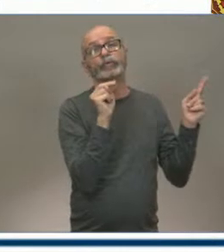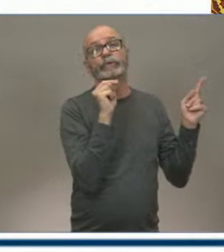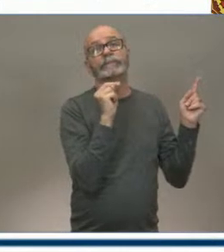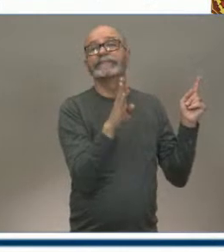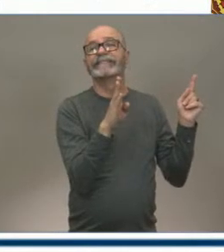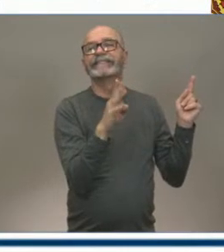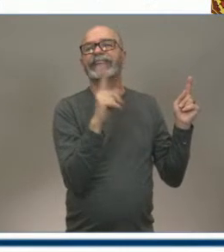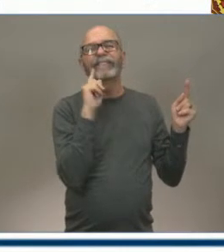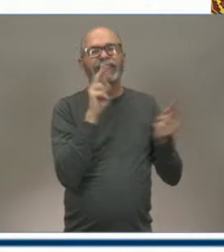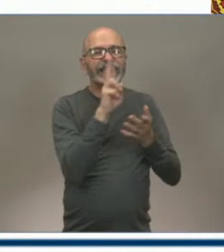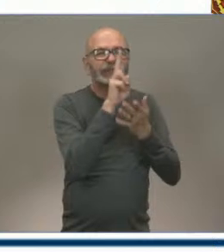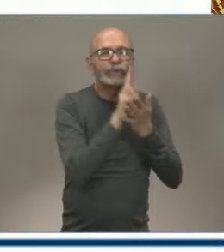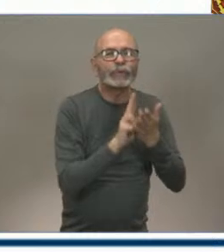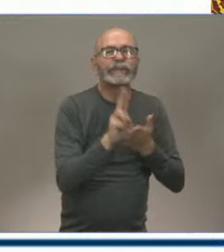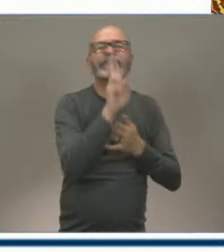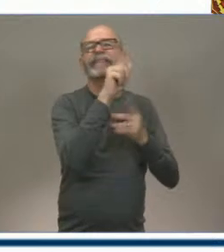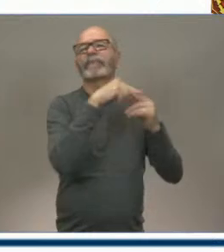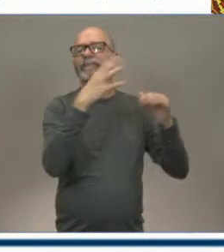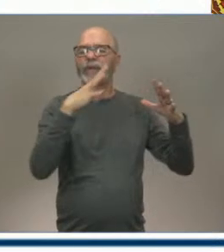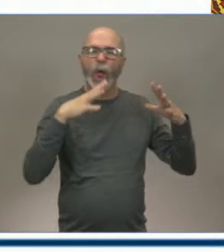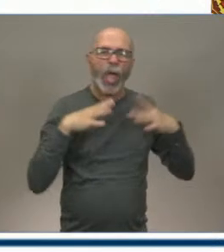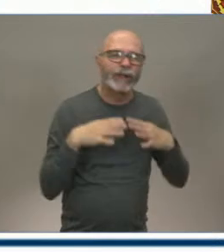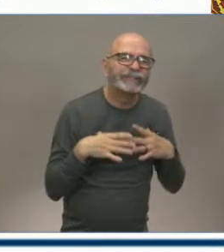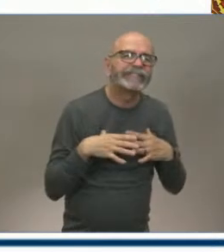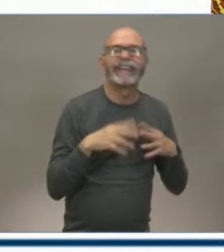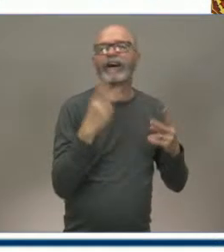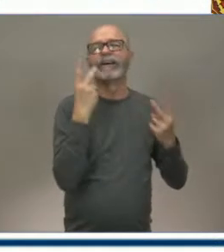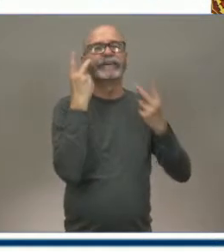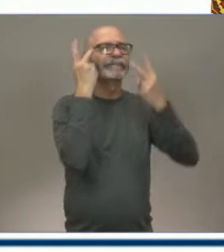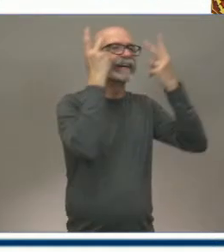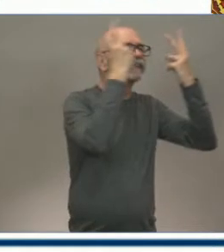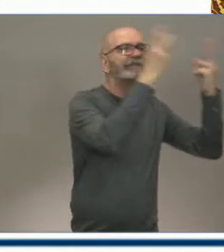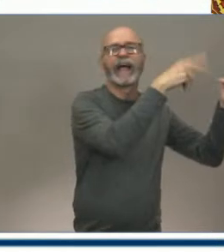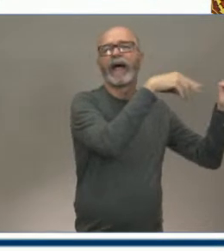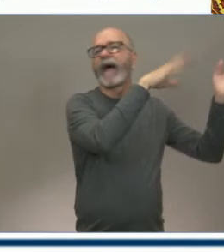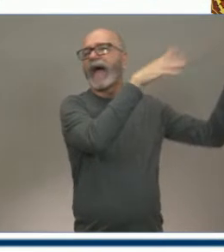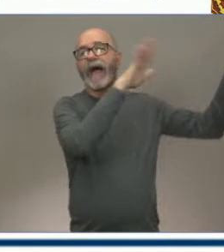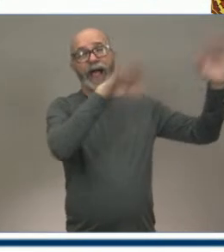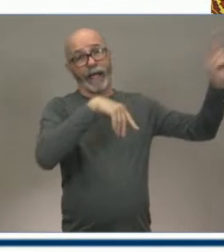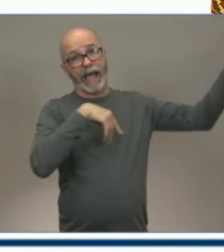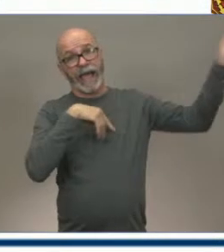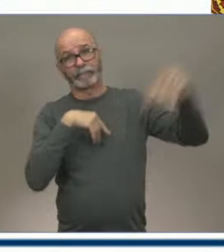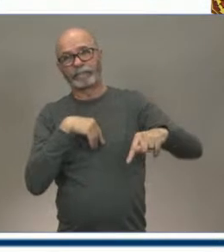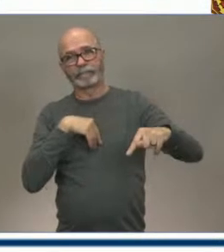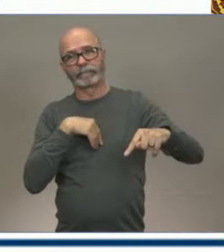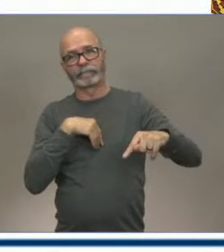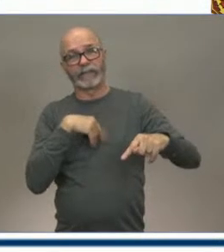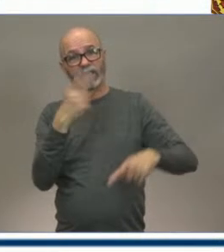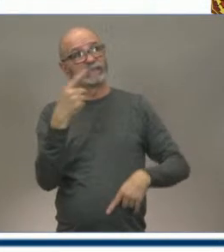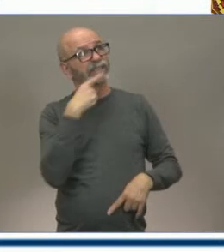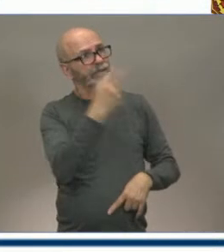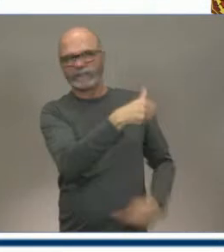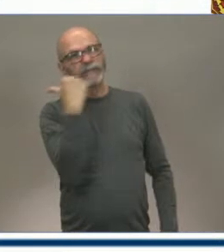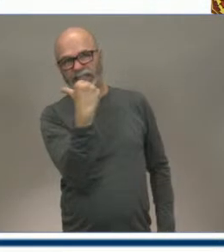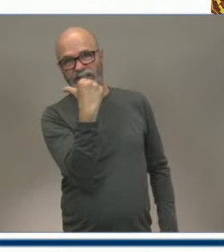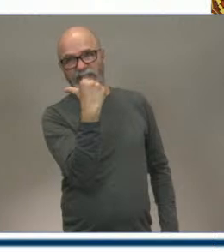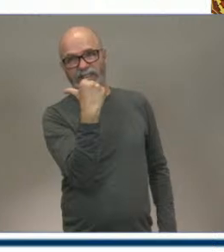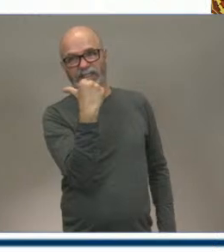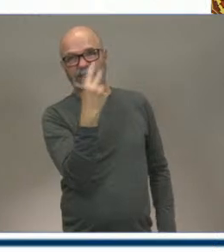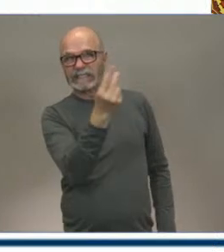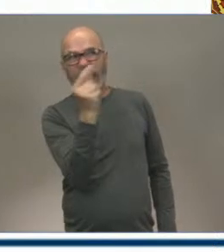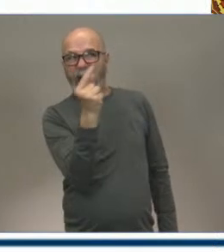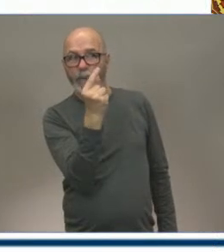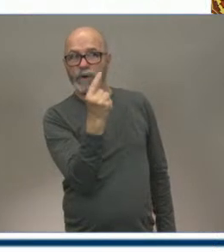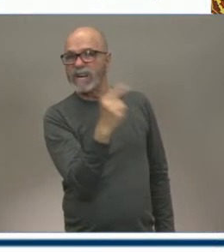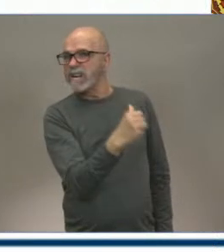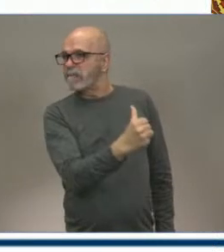over the holidays and haven't returned yet. Is it just get back ASAP? If they get back today, they won't have to isolate, but